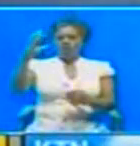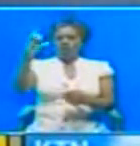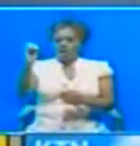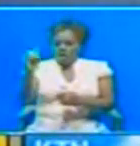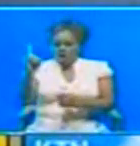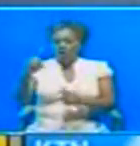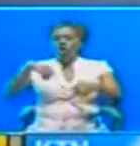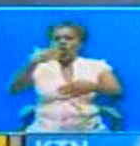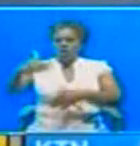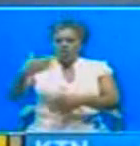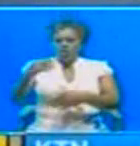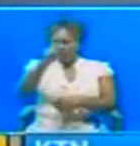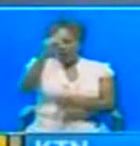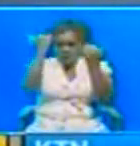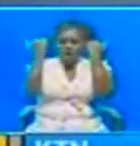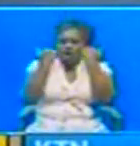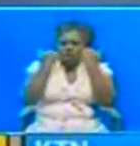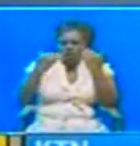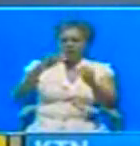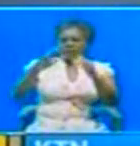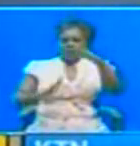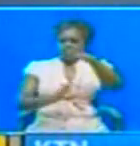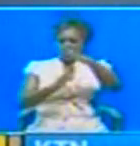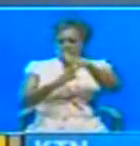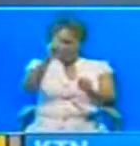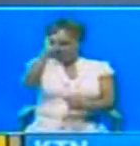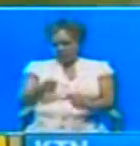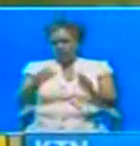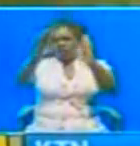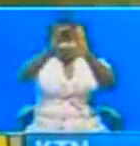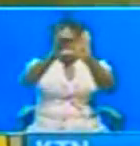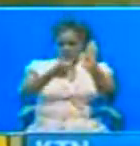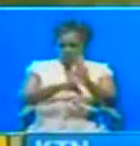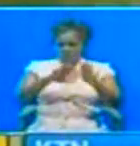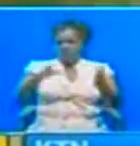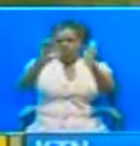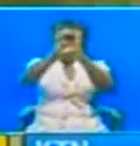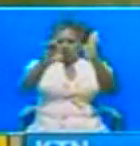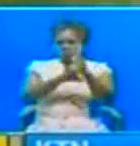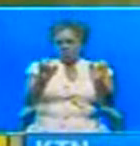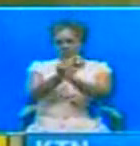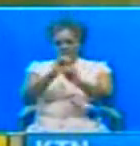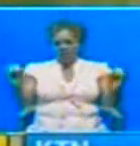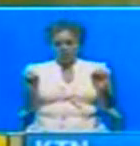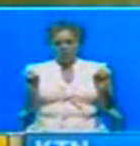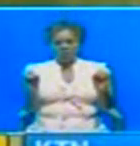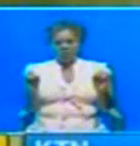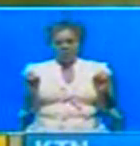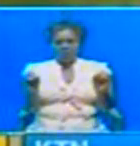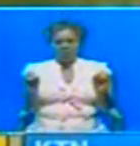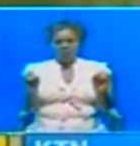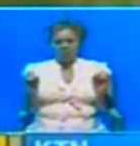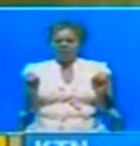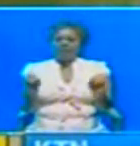be the ultimate judge of what is constitutional and what isn't. So I find